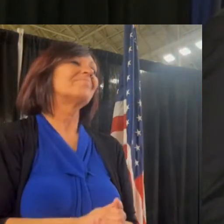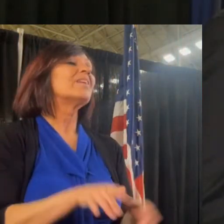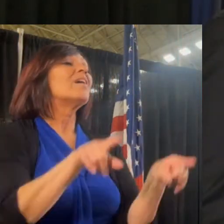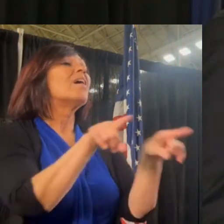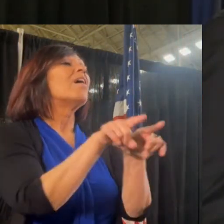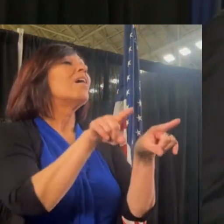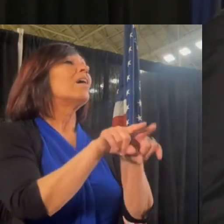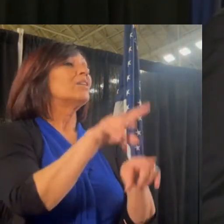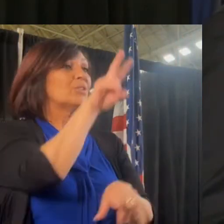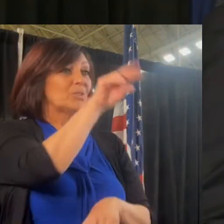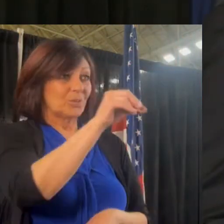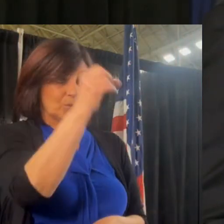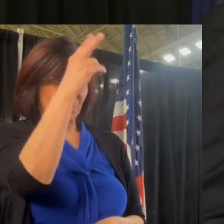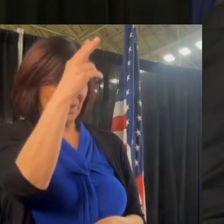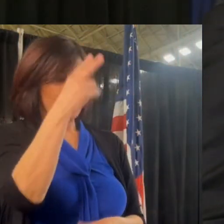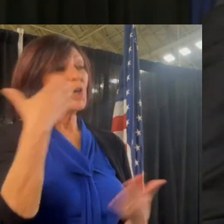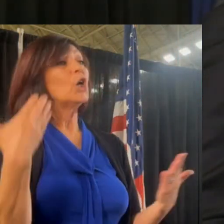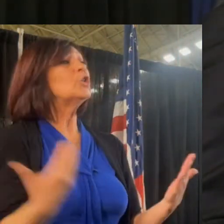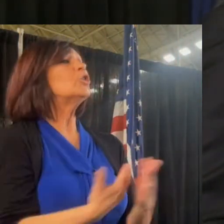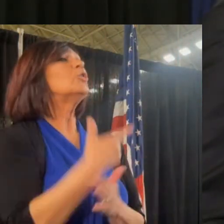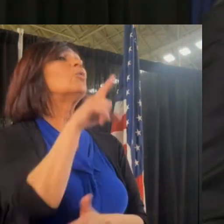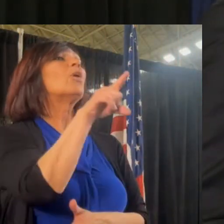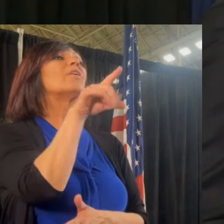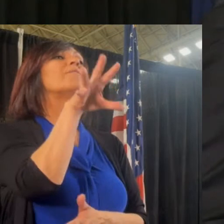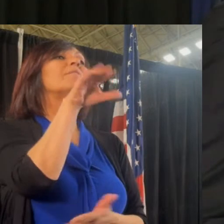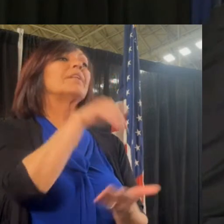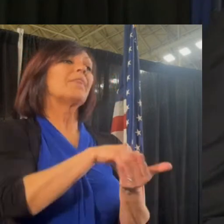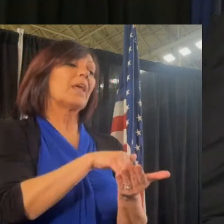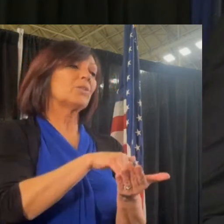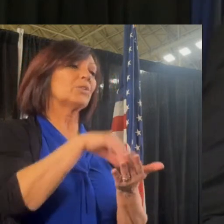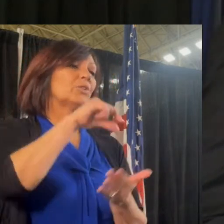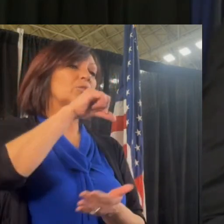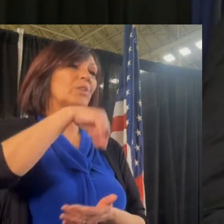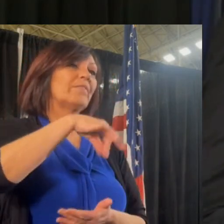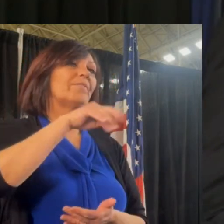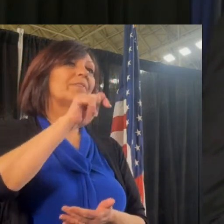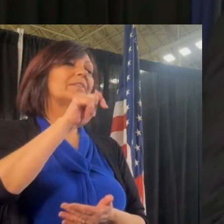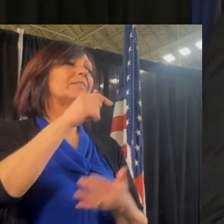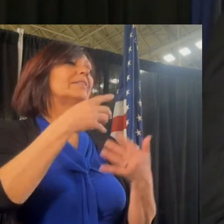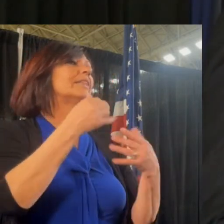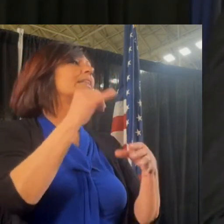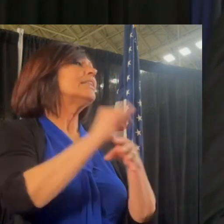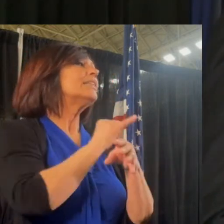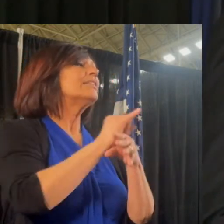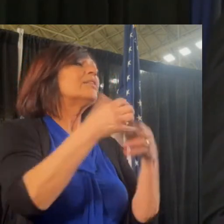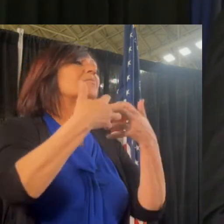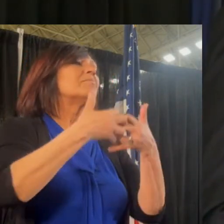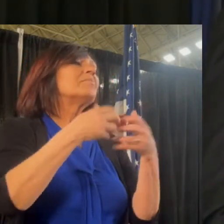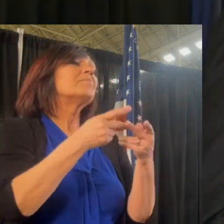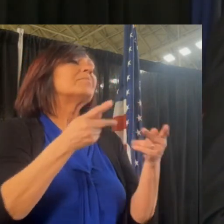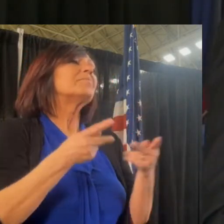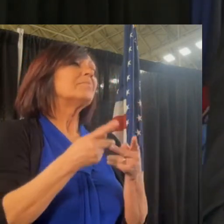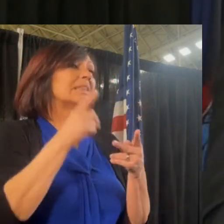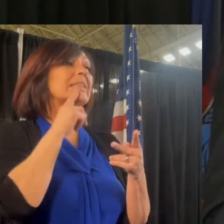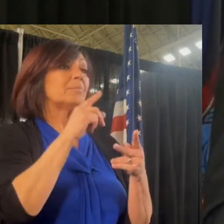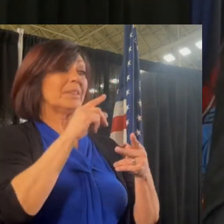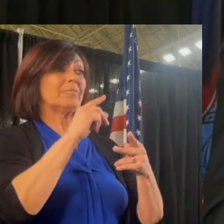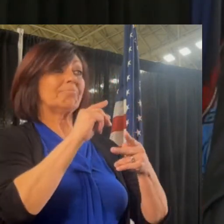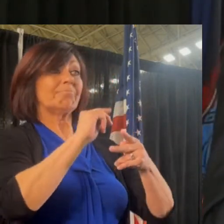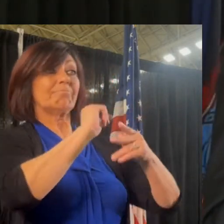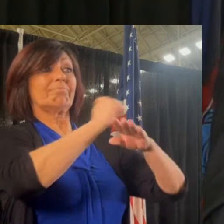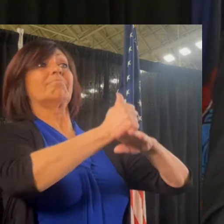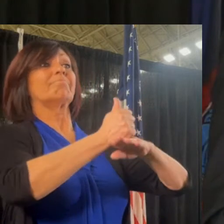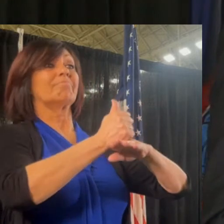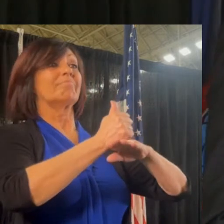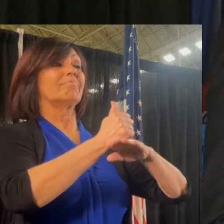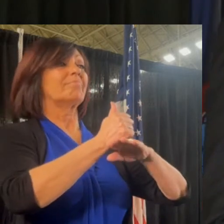Also in 2012, a new 150,000 square foot industrial and manufacturing facility is being constructed